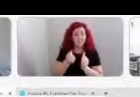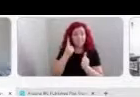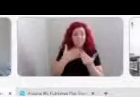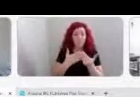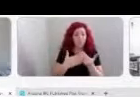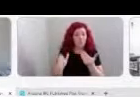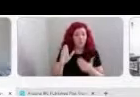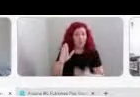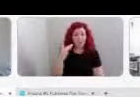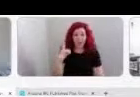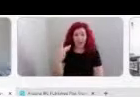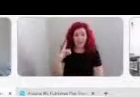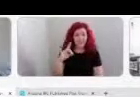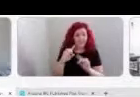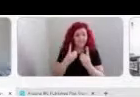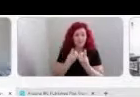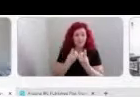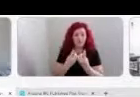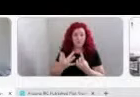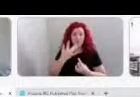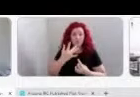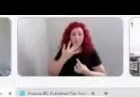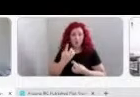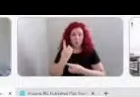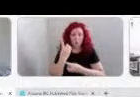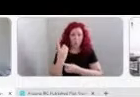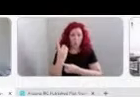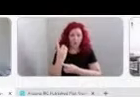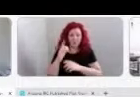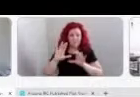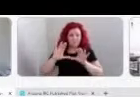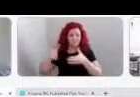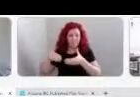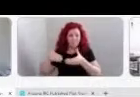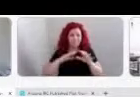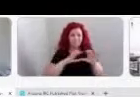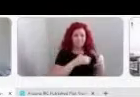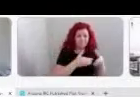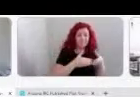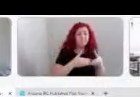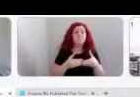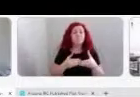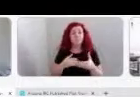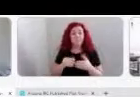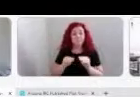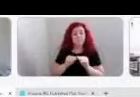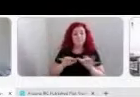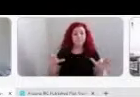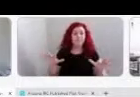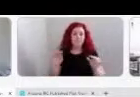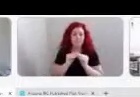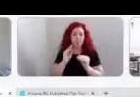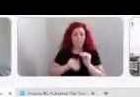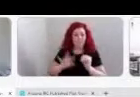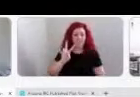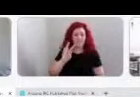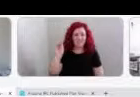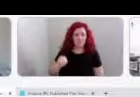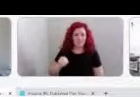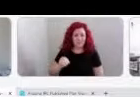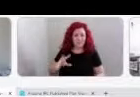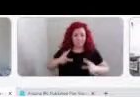18 districts favor a single party and have spreads greater than the seven percent adopted by the